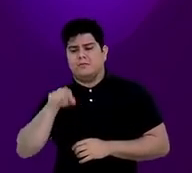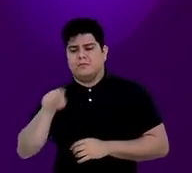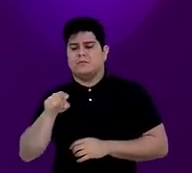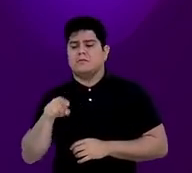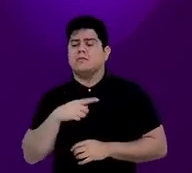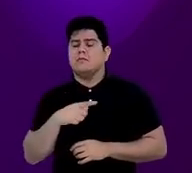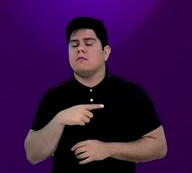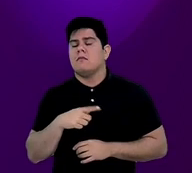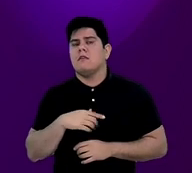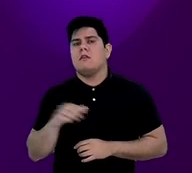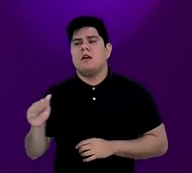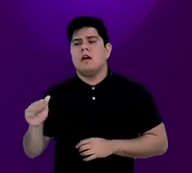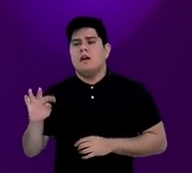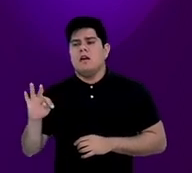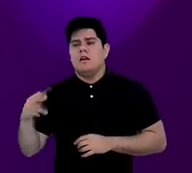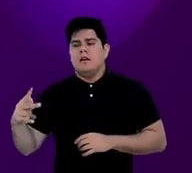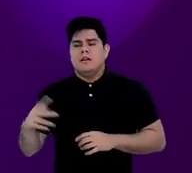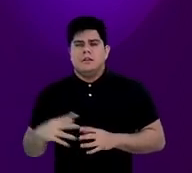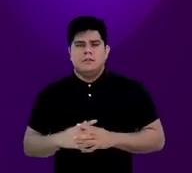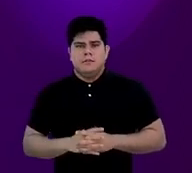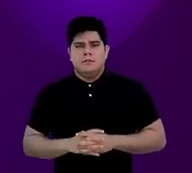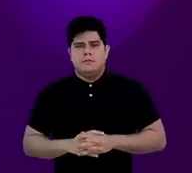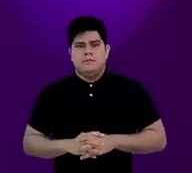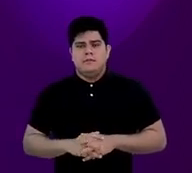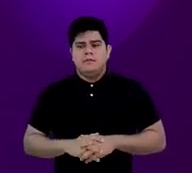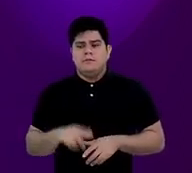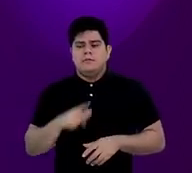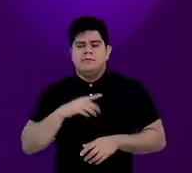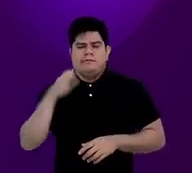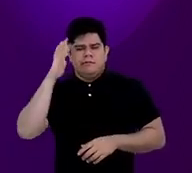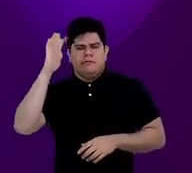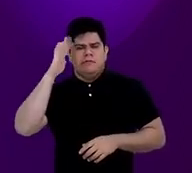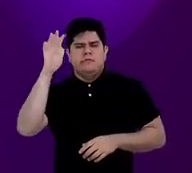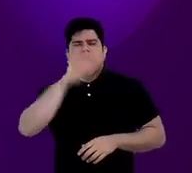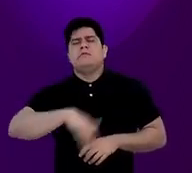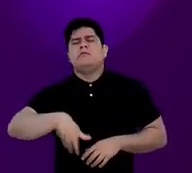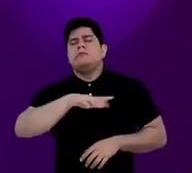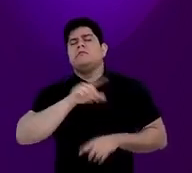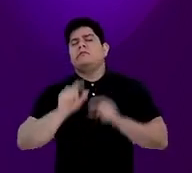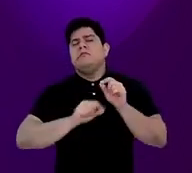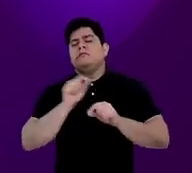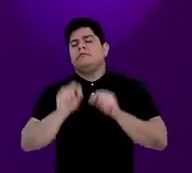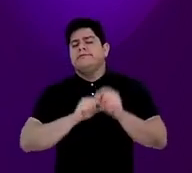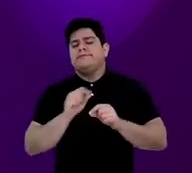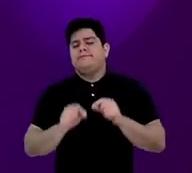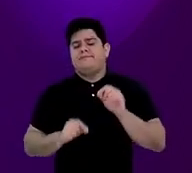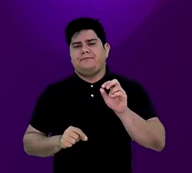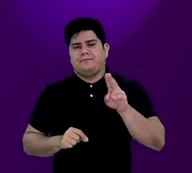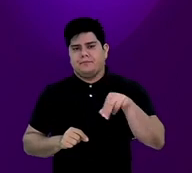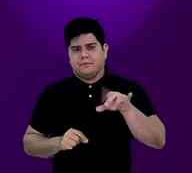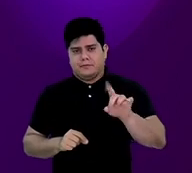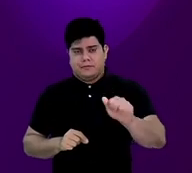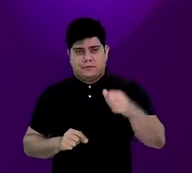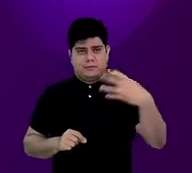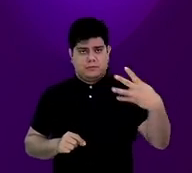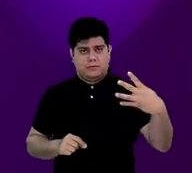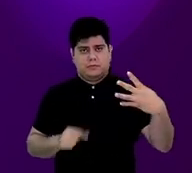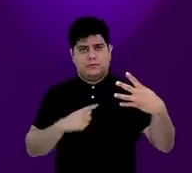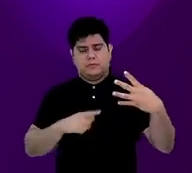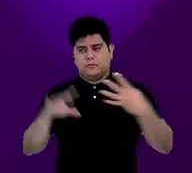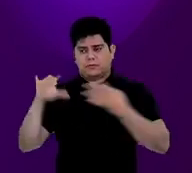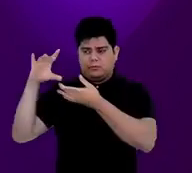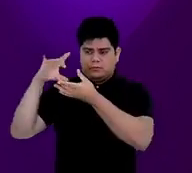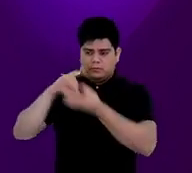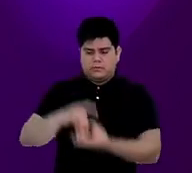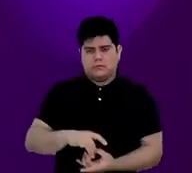And a popular theory is that unit 4 in the mitochondrial respiratory chain, called cytochrome C oxidase,